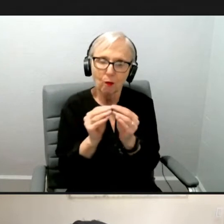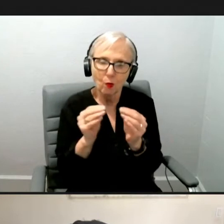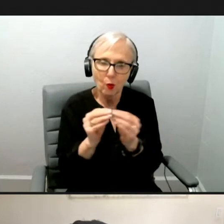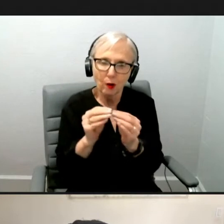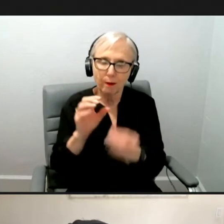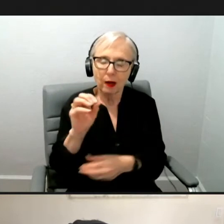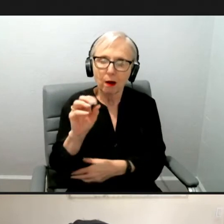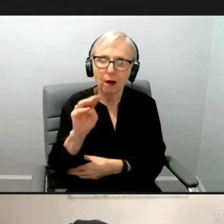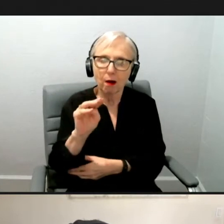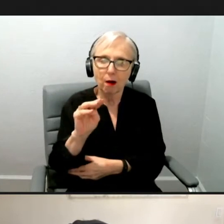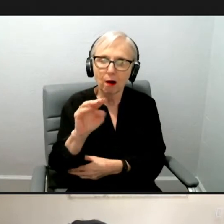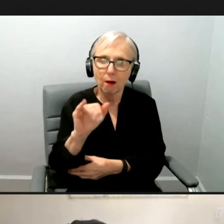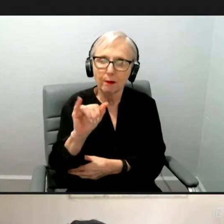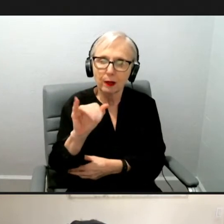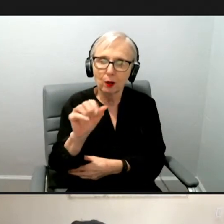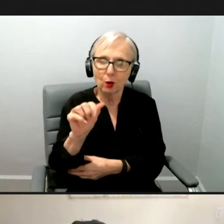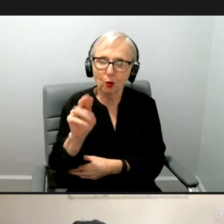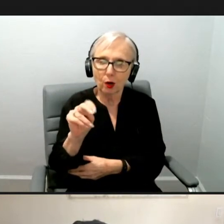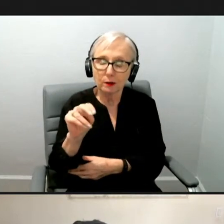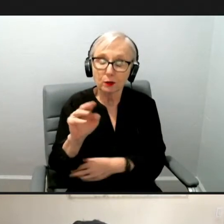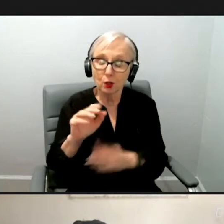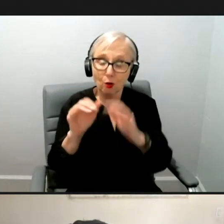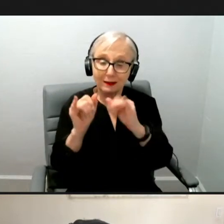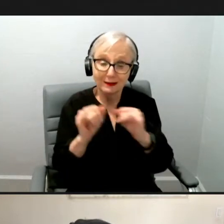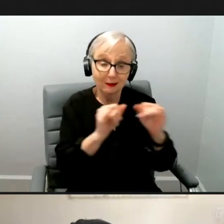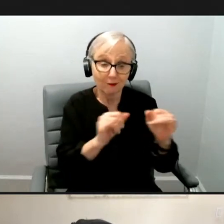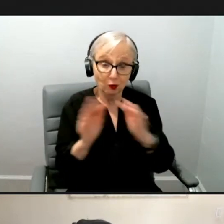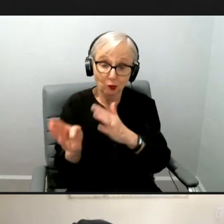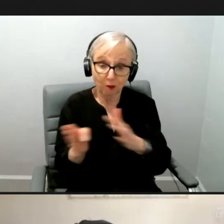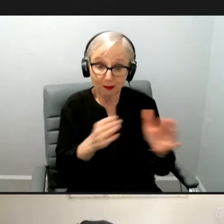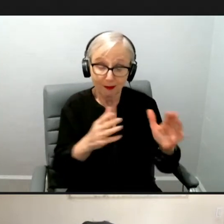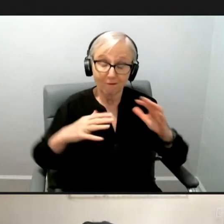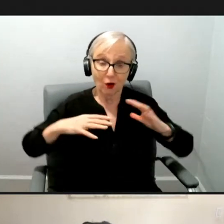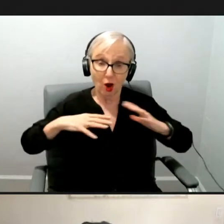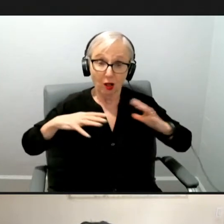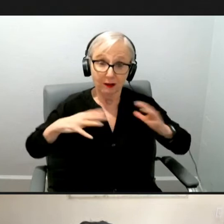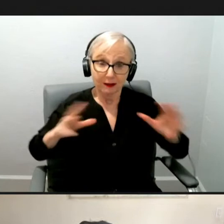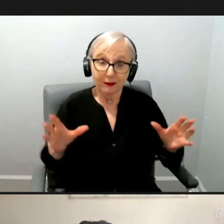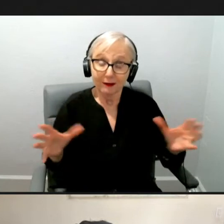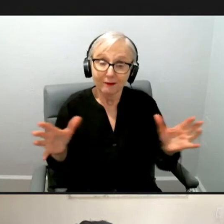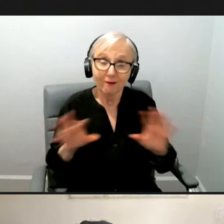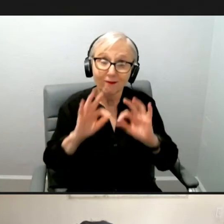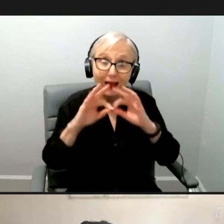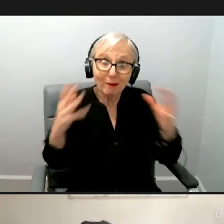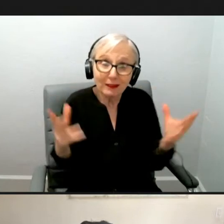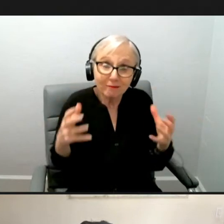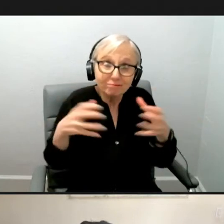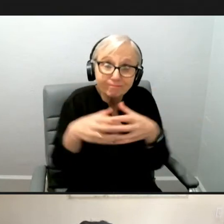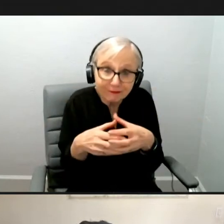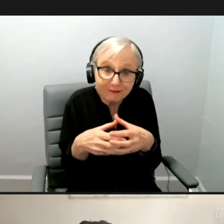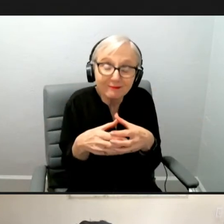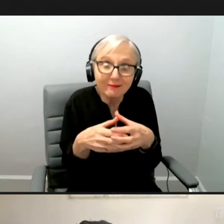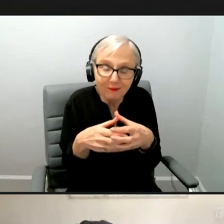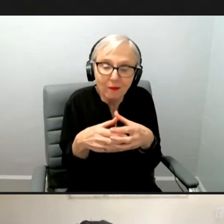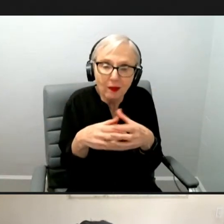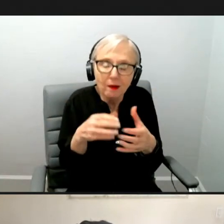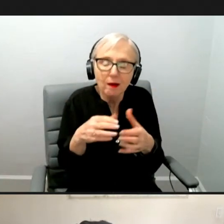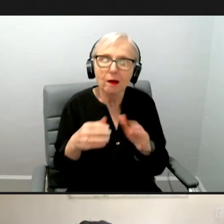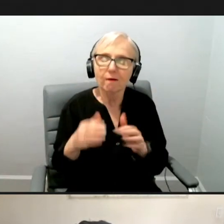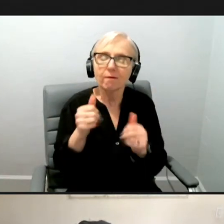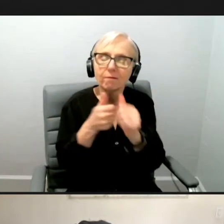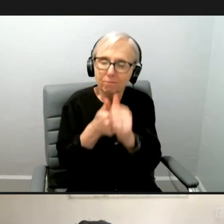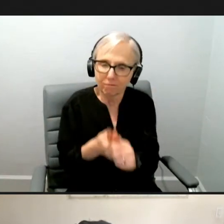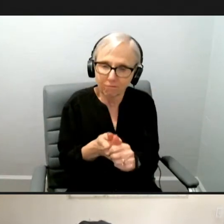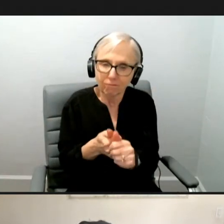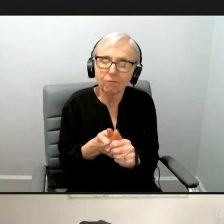individuals are planning for their holiday get-togethers, keeping in mind all of the guidance that we've been sharing for almost